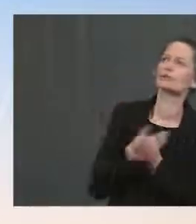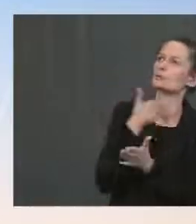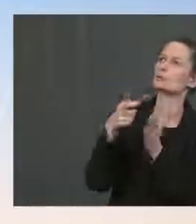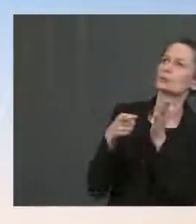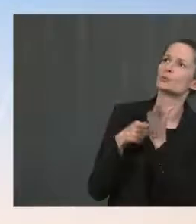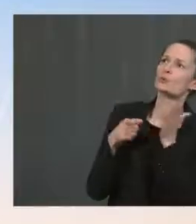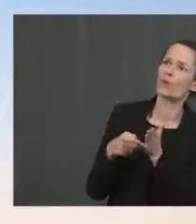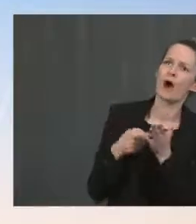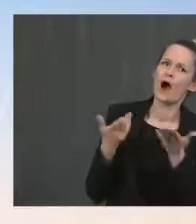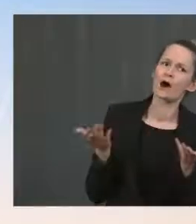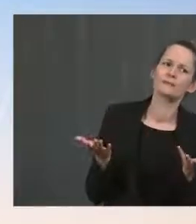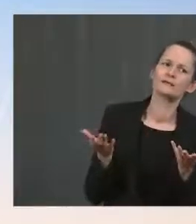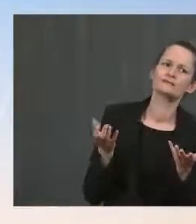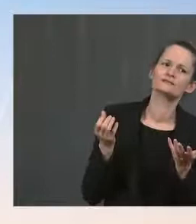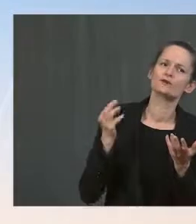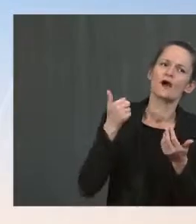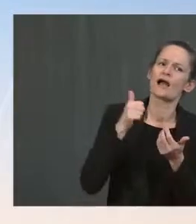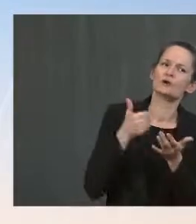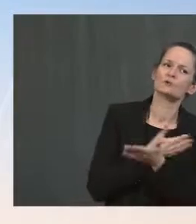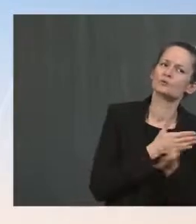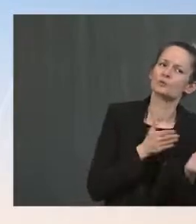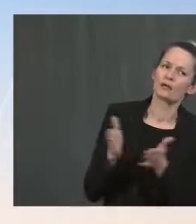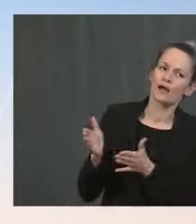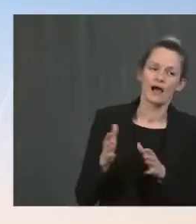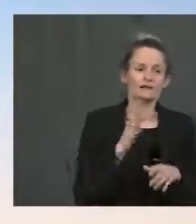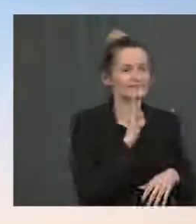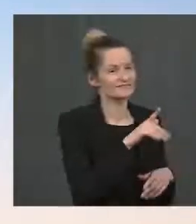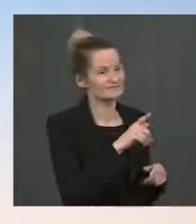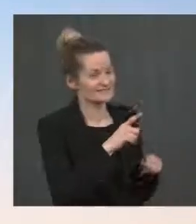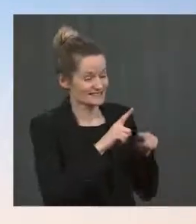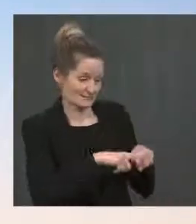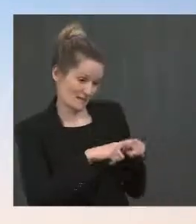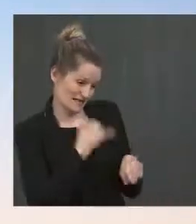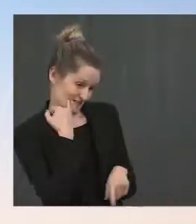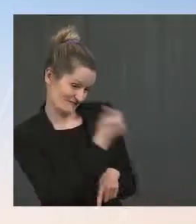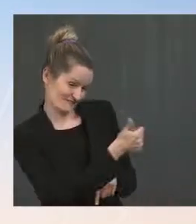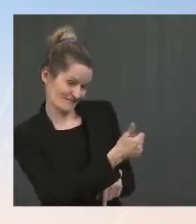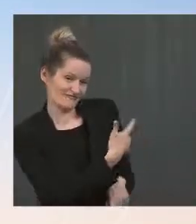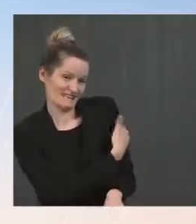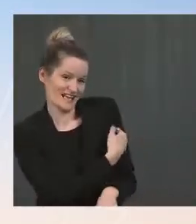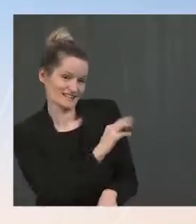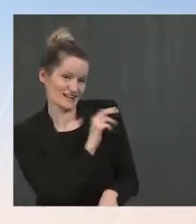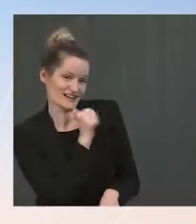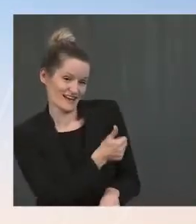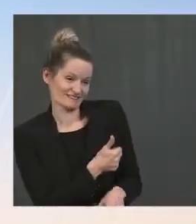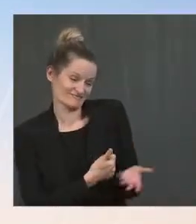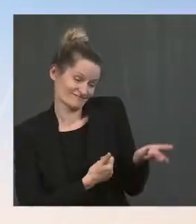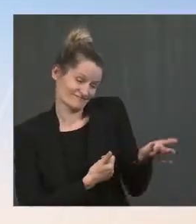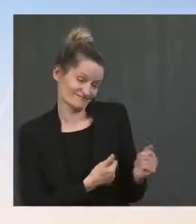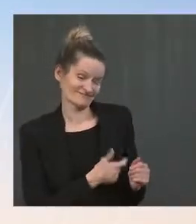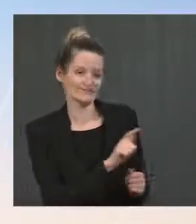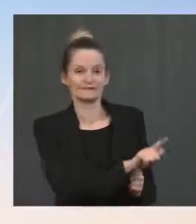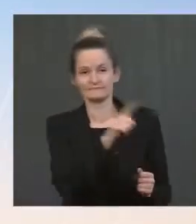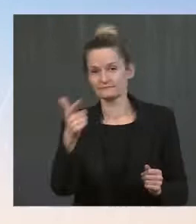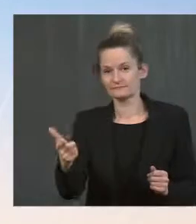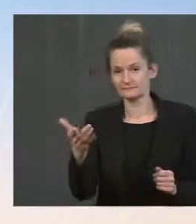example? It depends on if you're vaccinated or not. So go ahead. It's possible that there's something new.